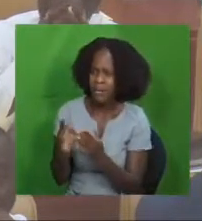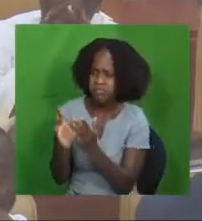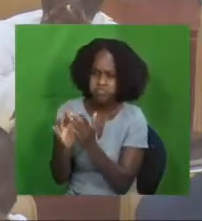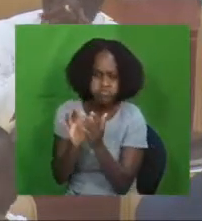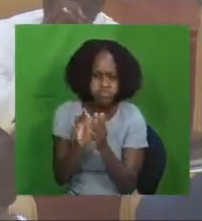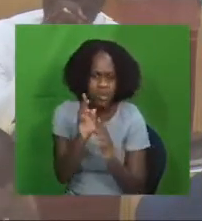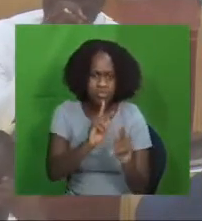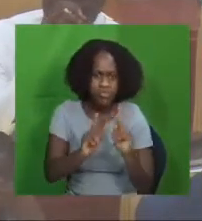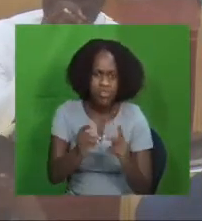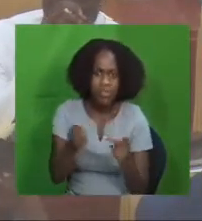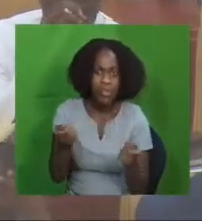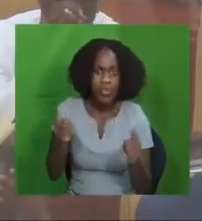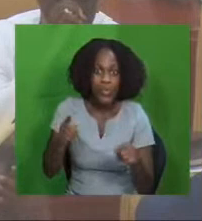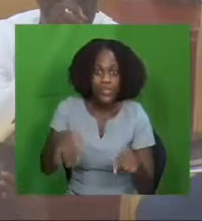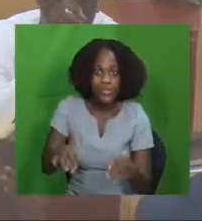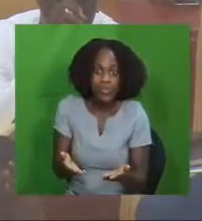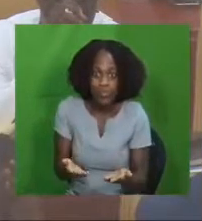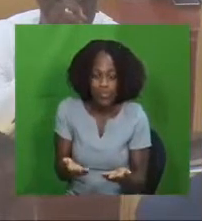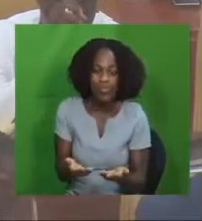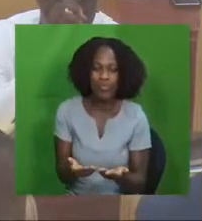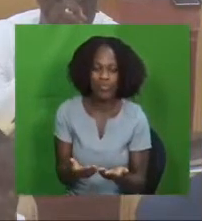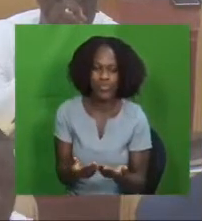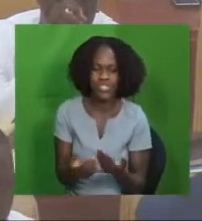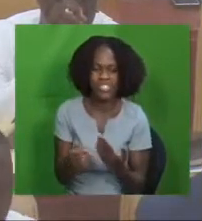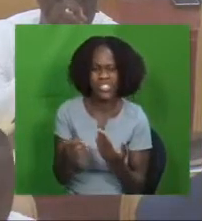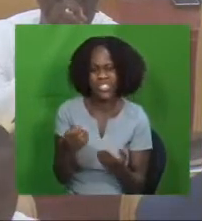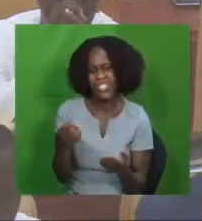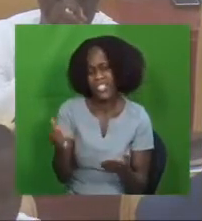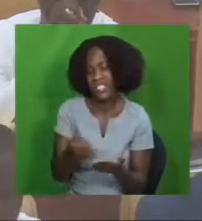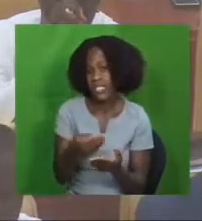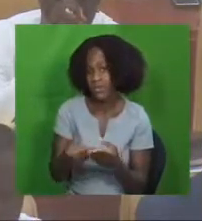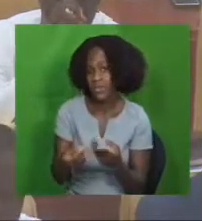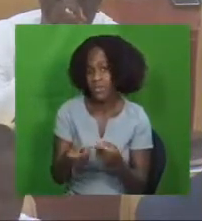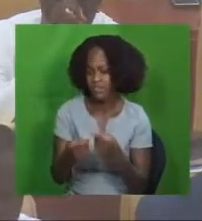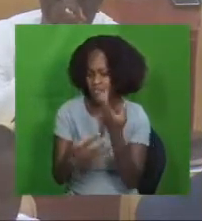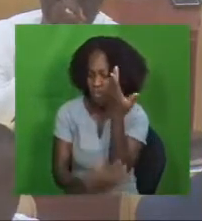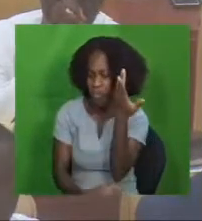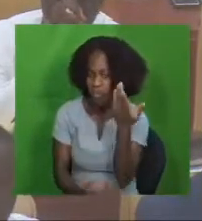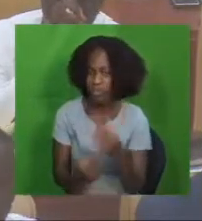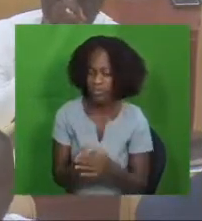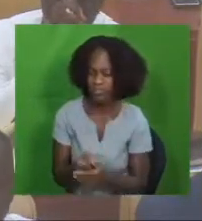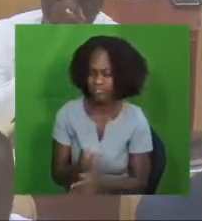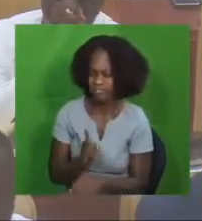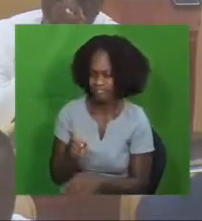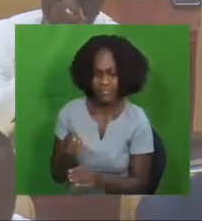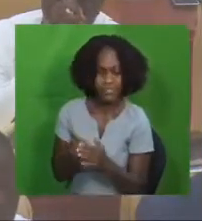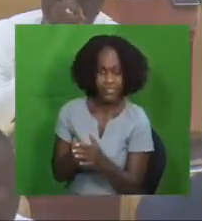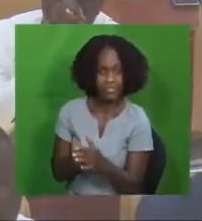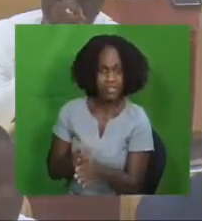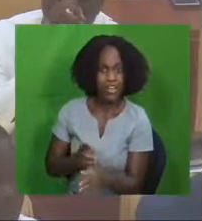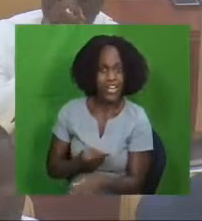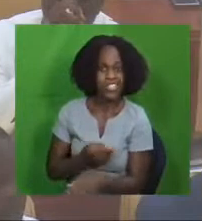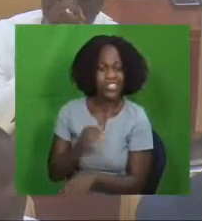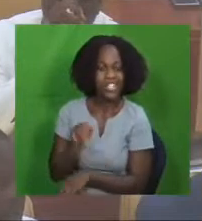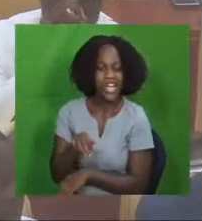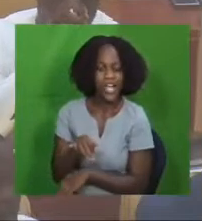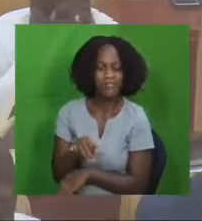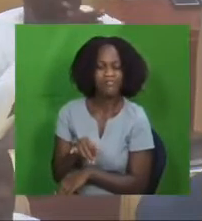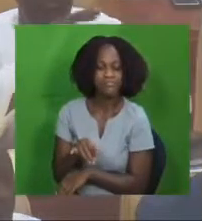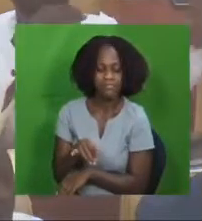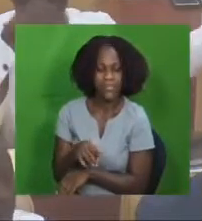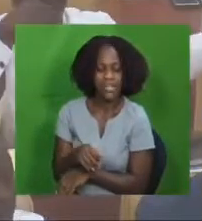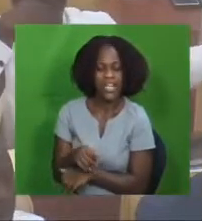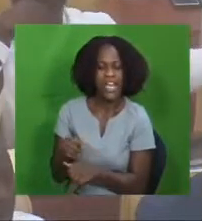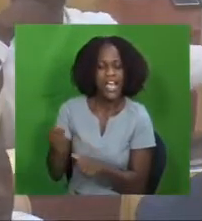money from the poor man's pocket. My honorable colleague has demonstrated to us that e-levy turns every single